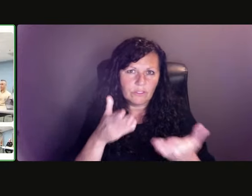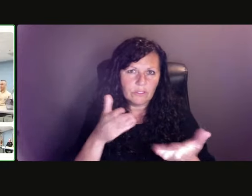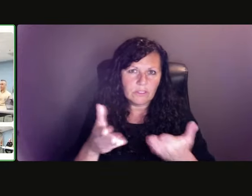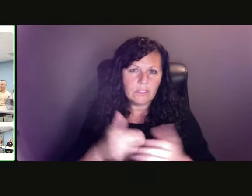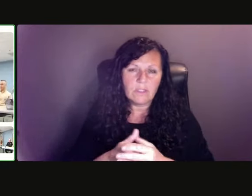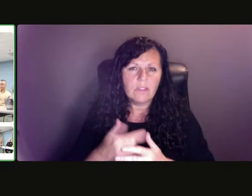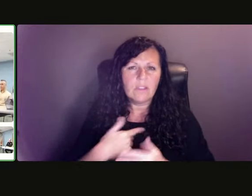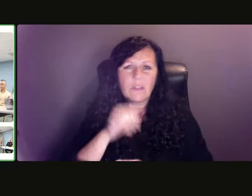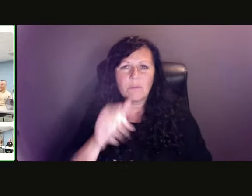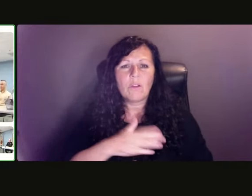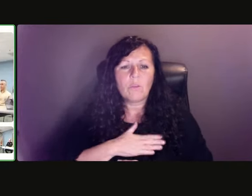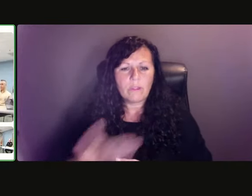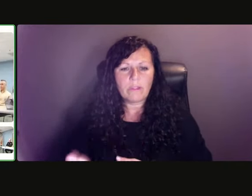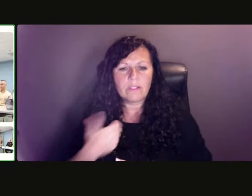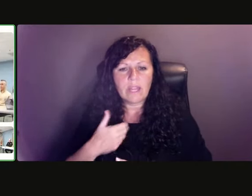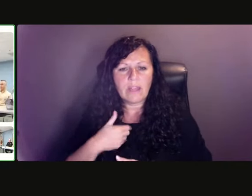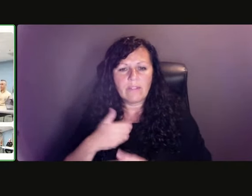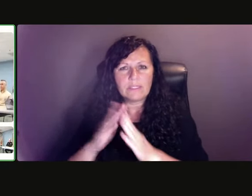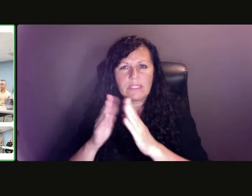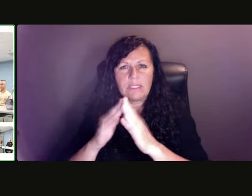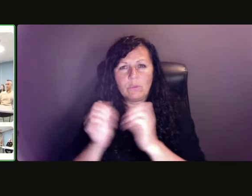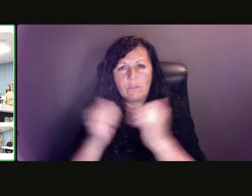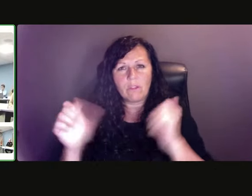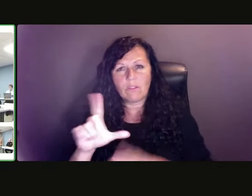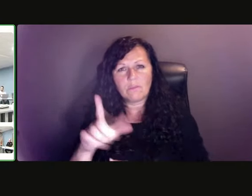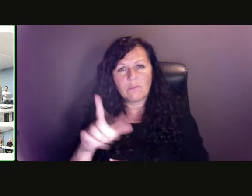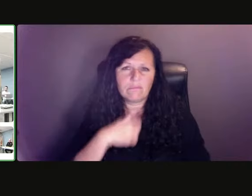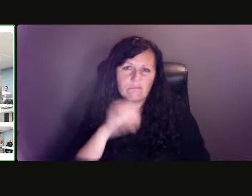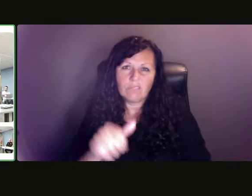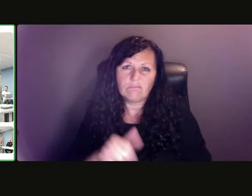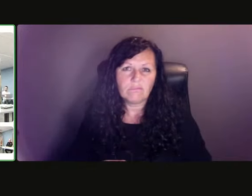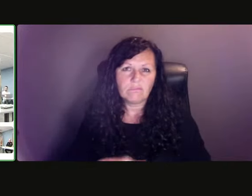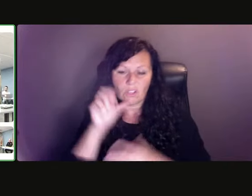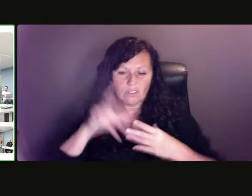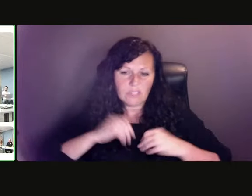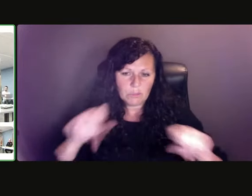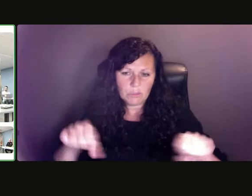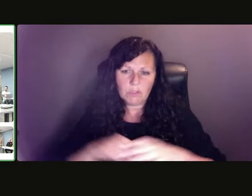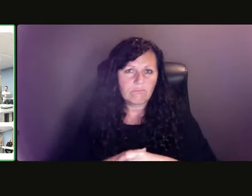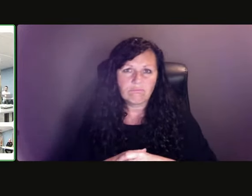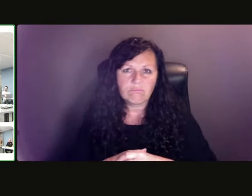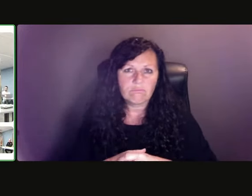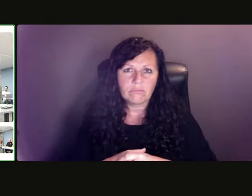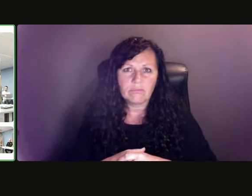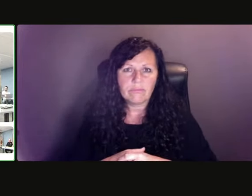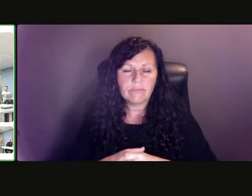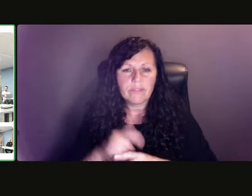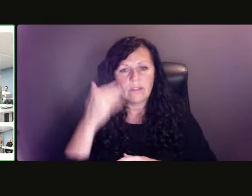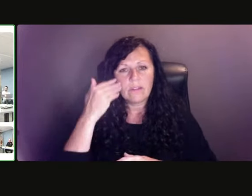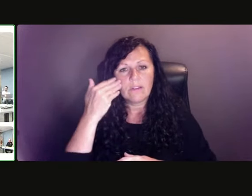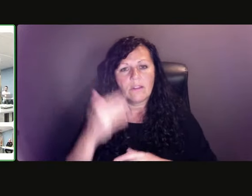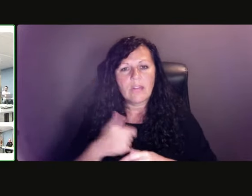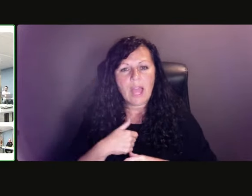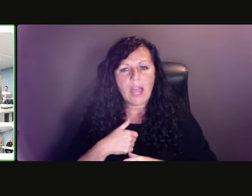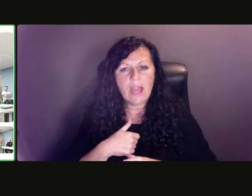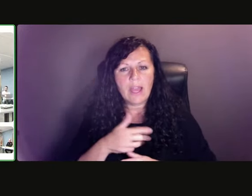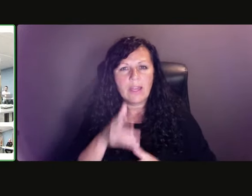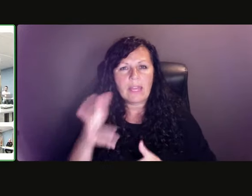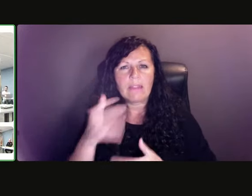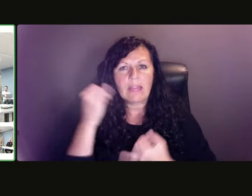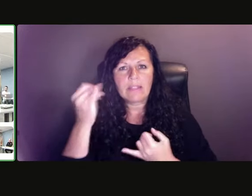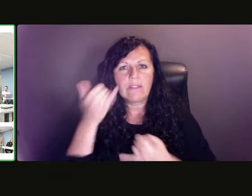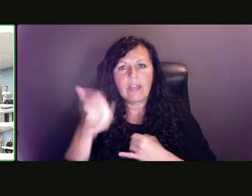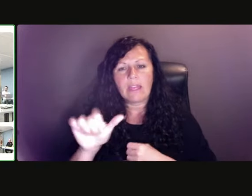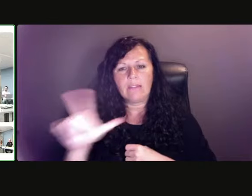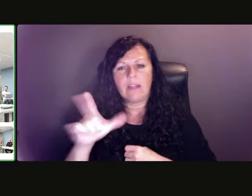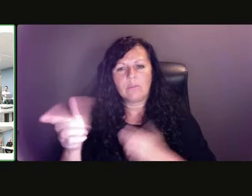library. I'm not. This is not acceptable. And we, you know, I hate the idea of cutting any library